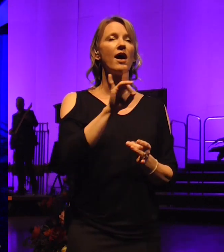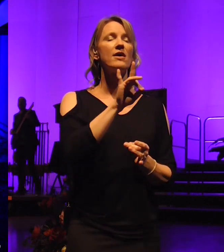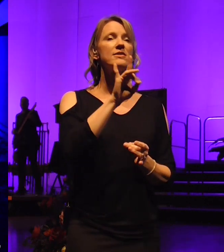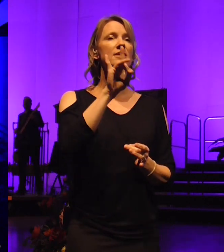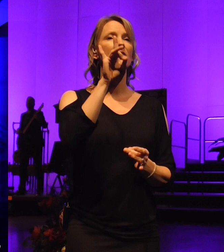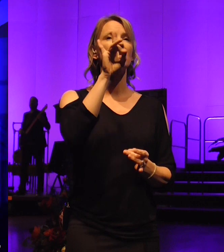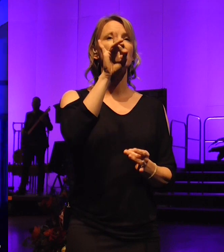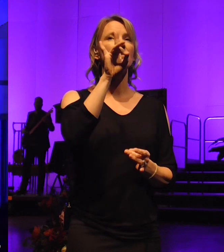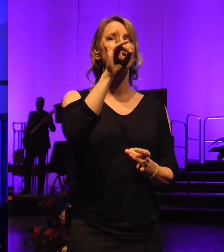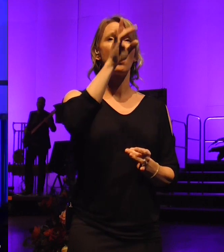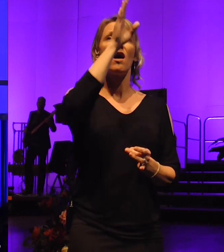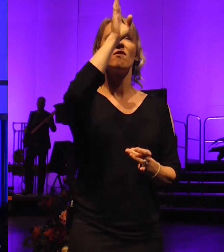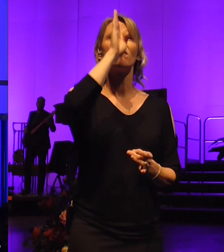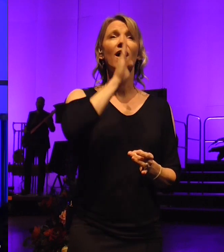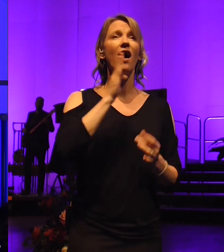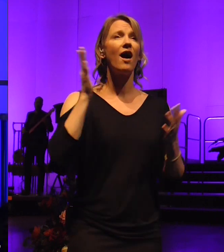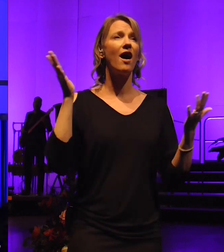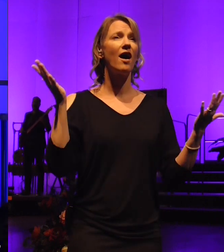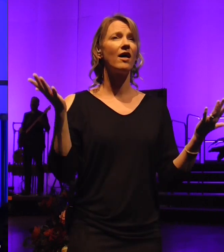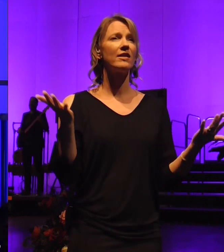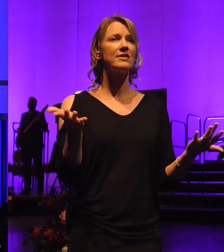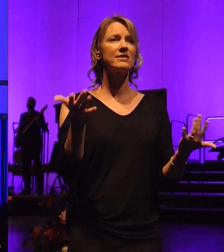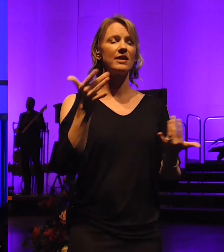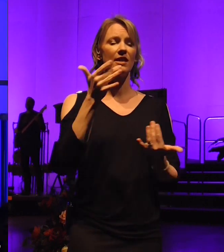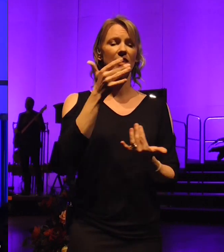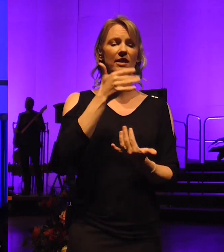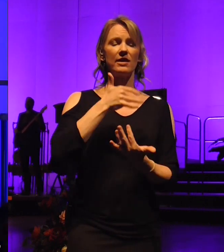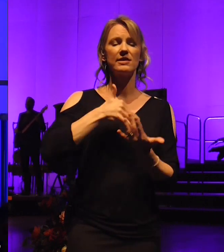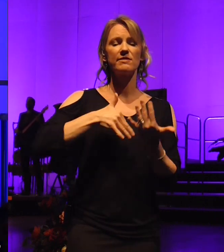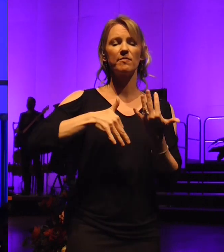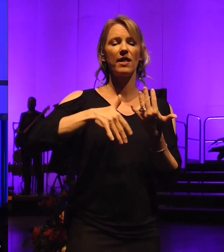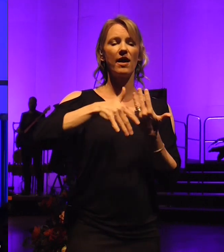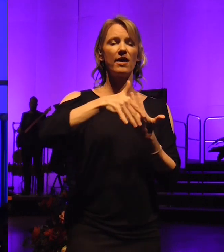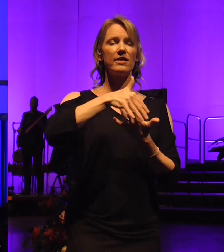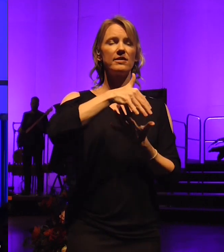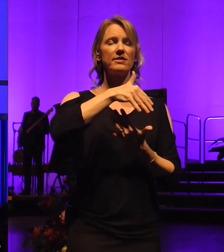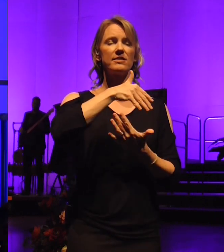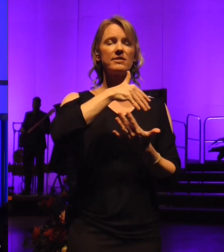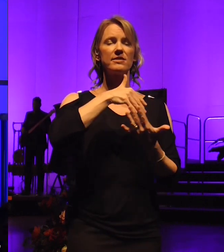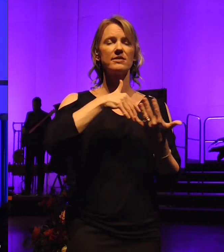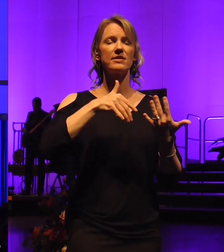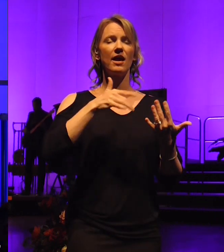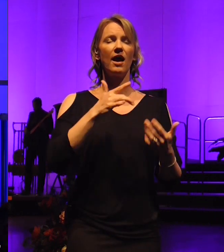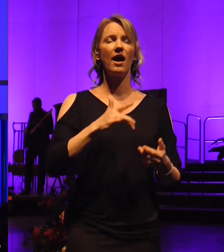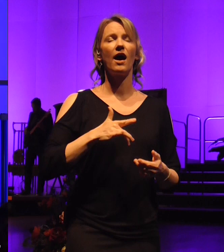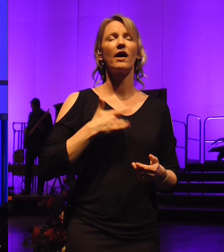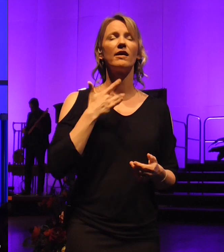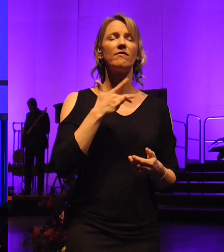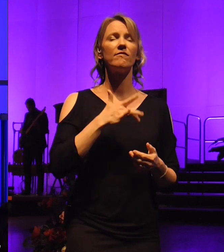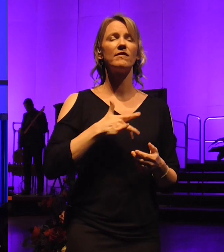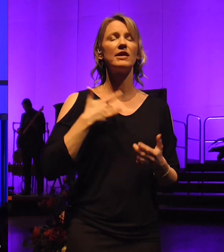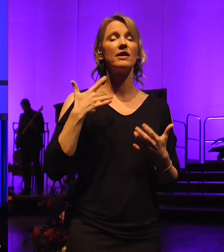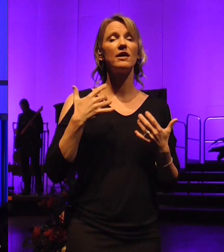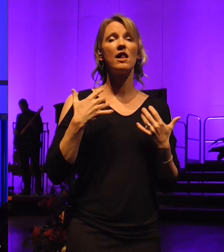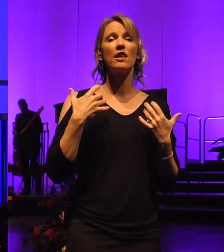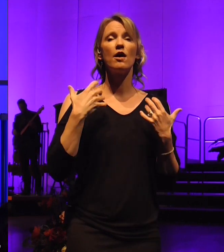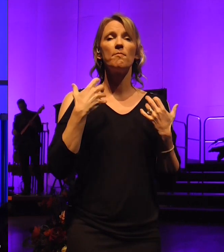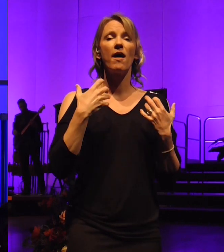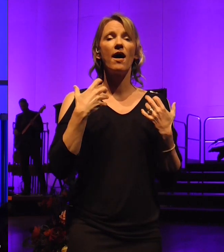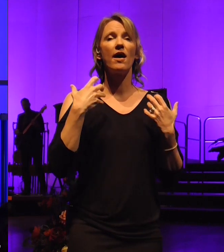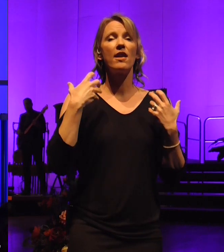Surely the presence of God is in this place. I